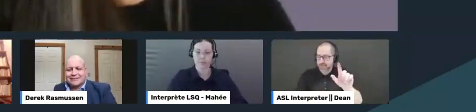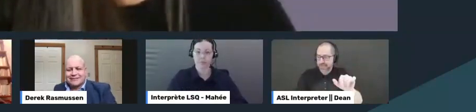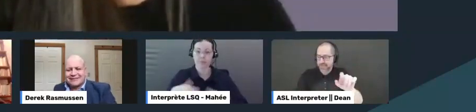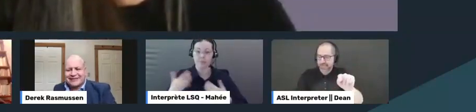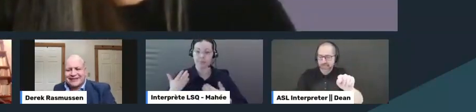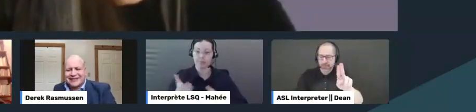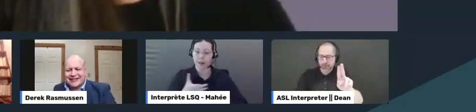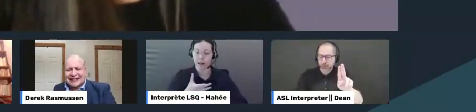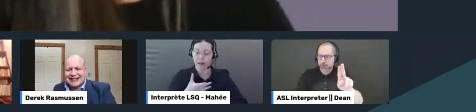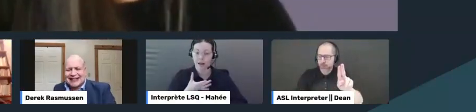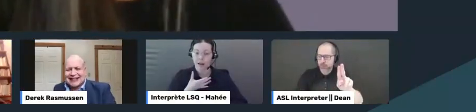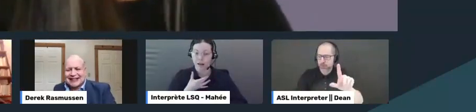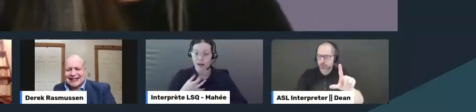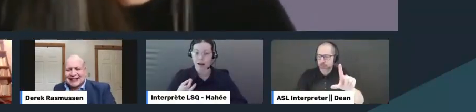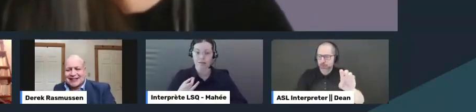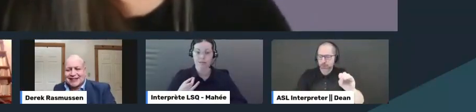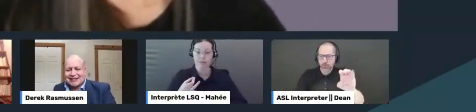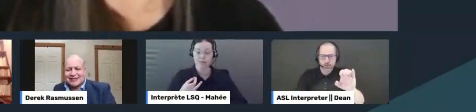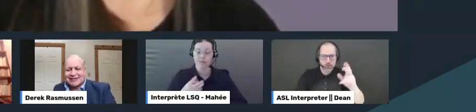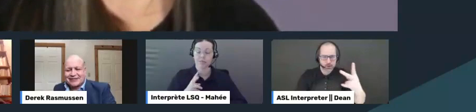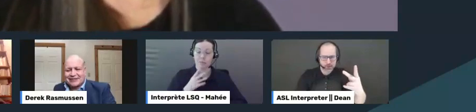Shelley. It's all yours.